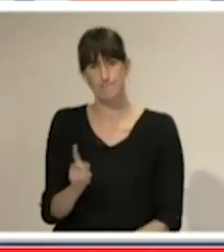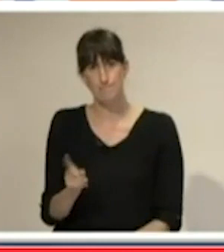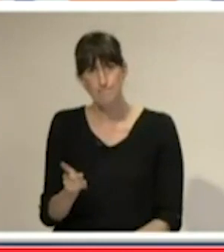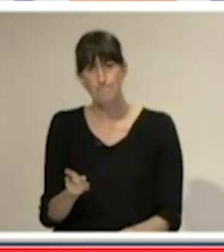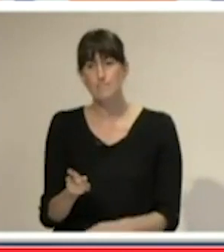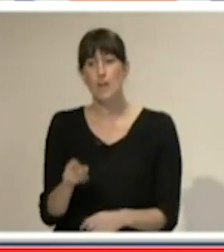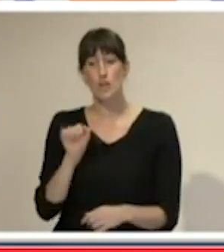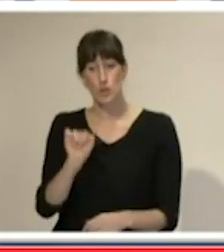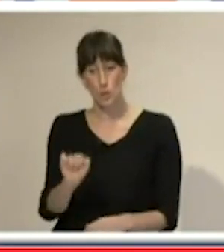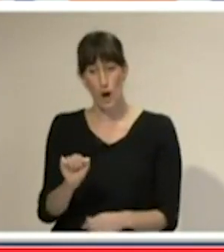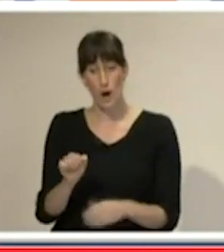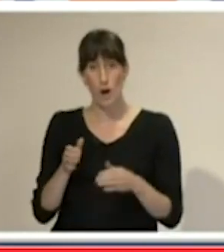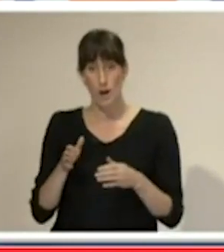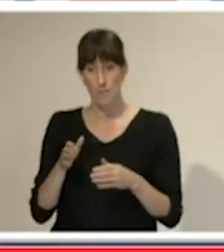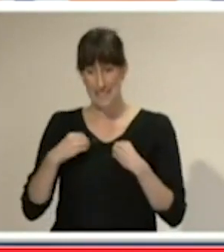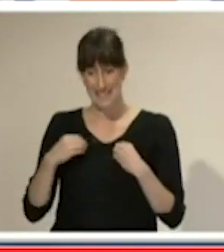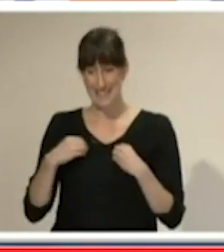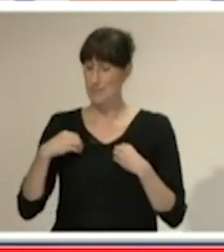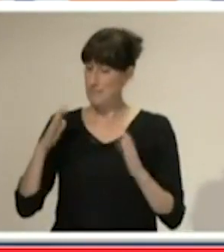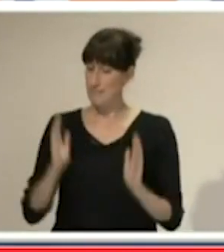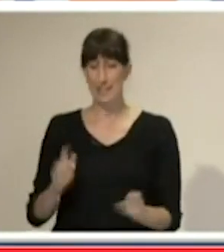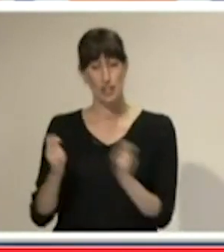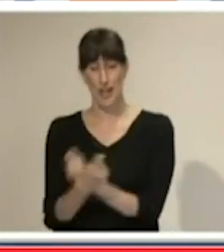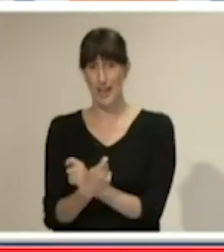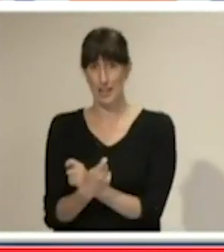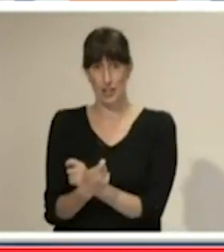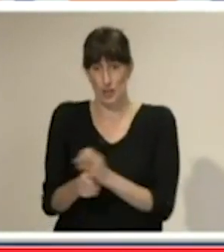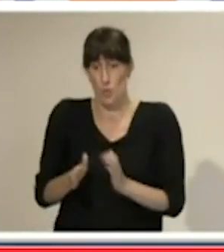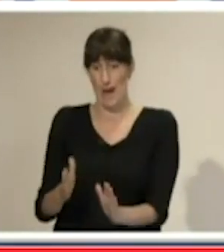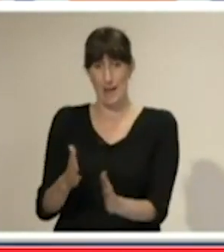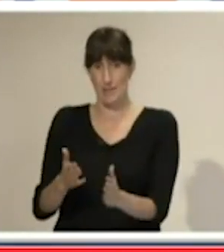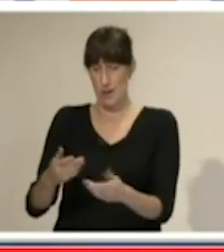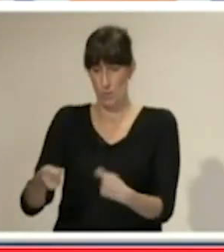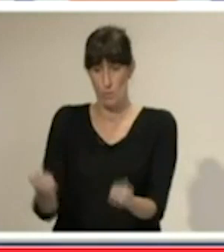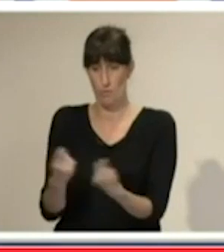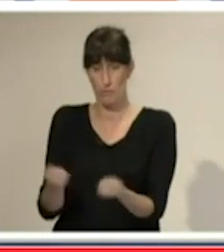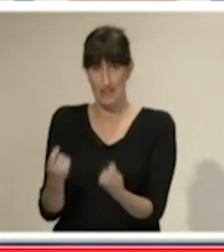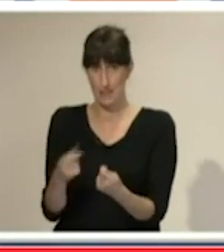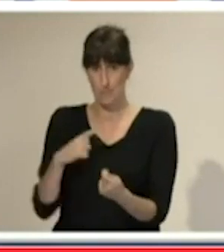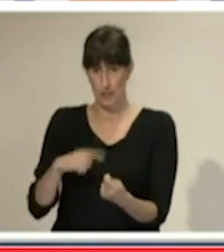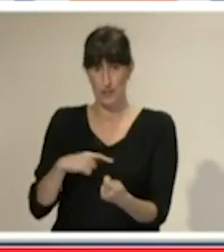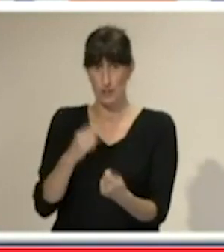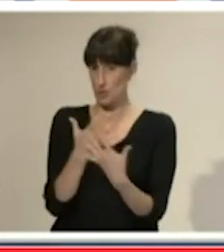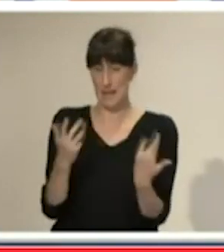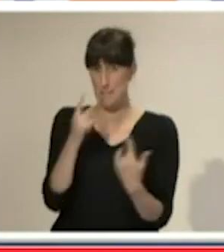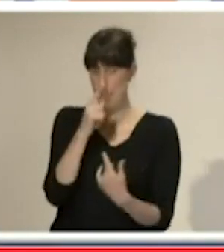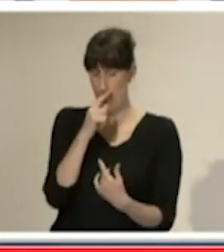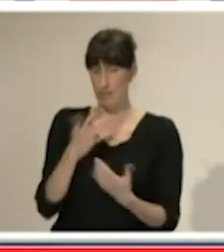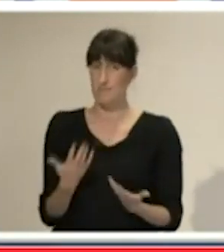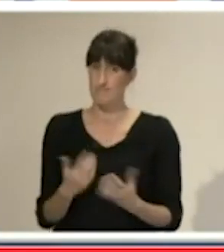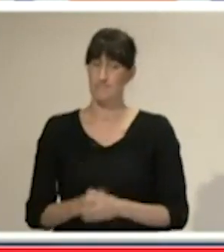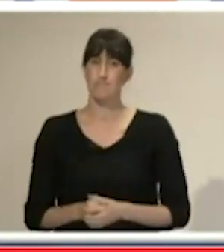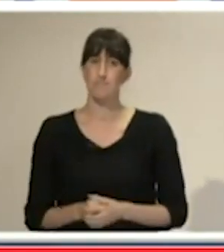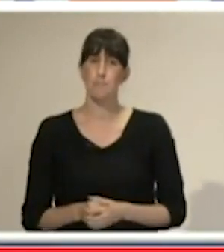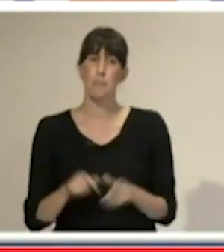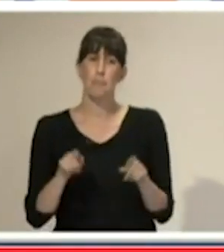their practices to stop congregation at their place of business. Also update you today on